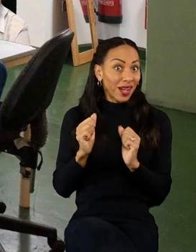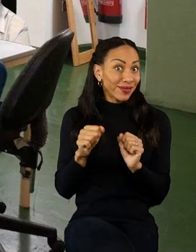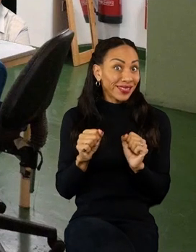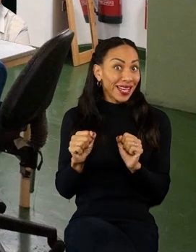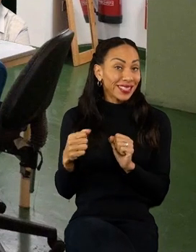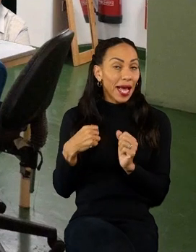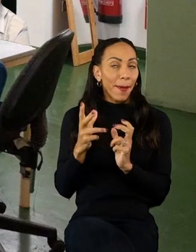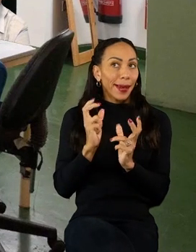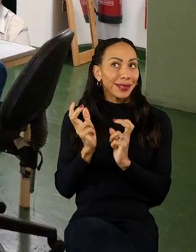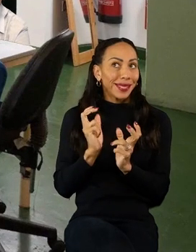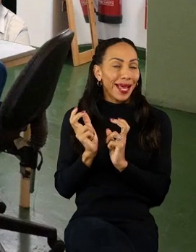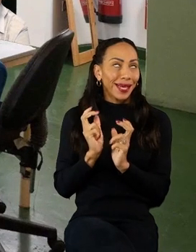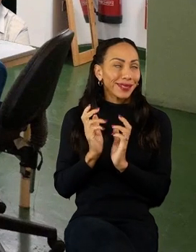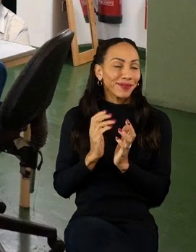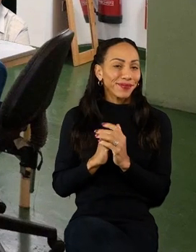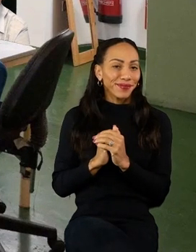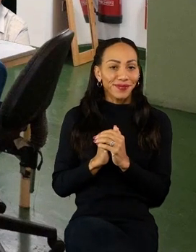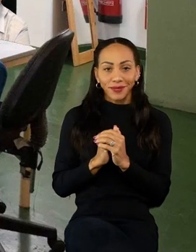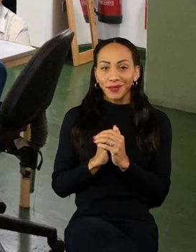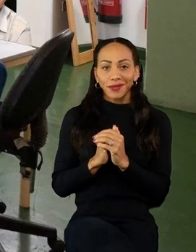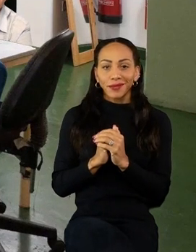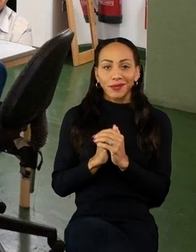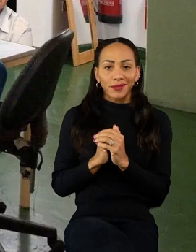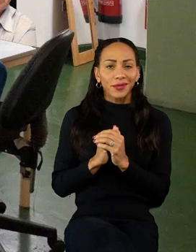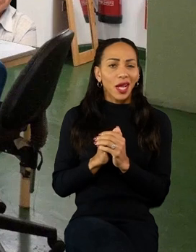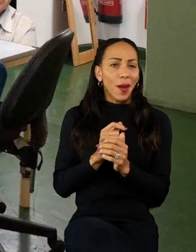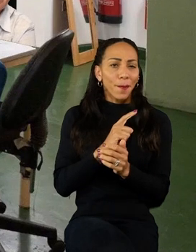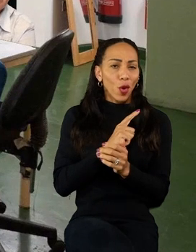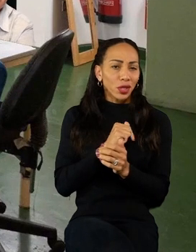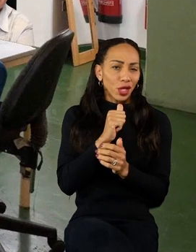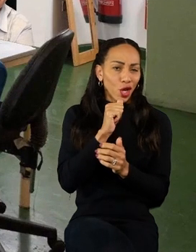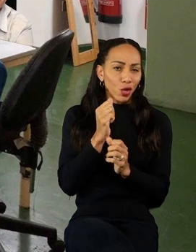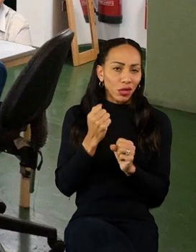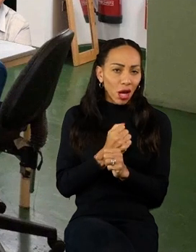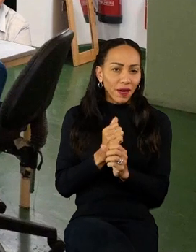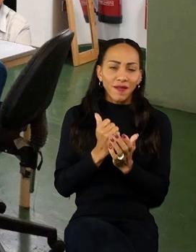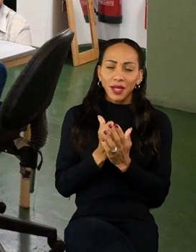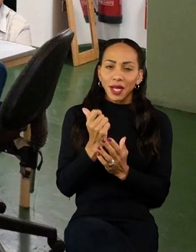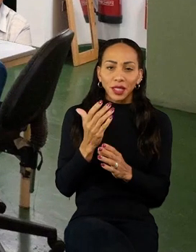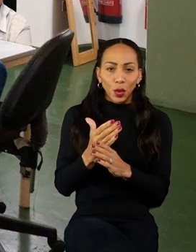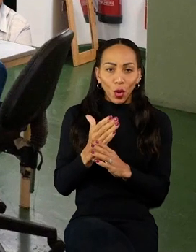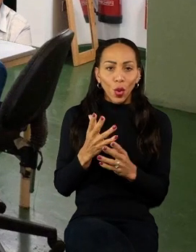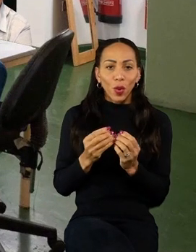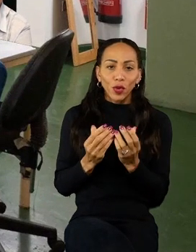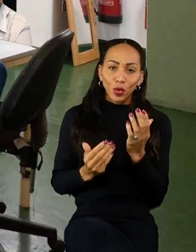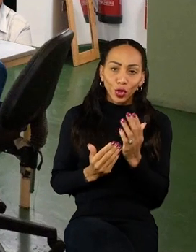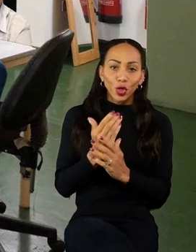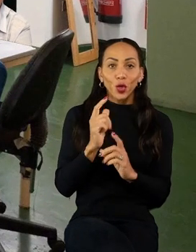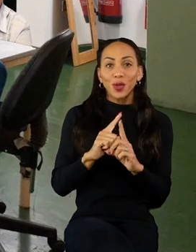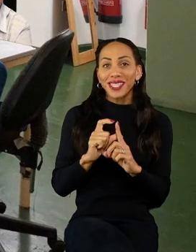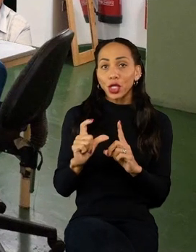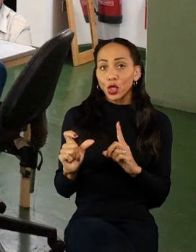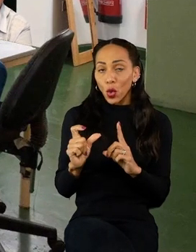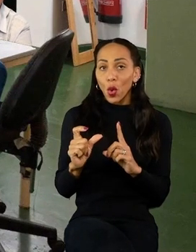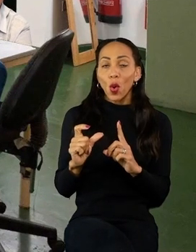are you still there? I'm so sorry. We've been bringing up. And I am, yeah. I'm listening in. Because I know that you've done